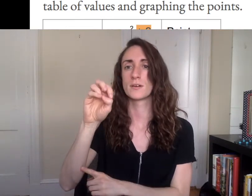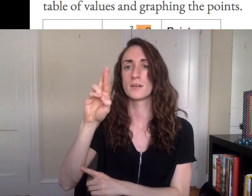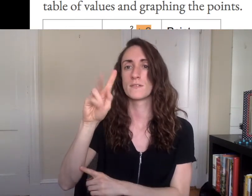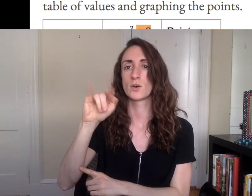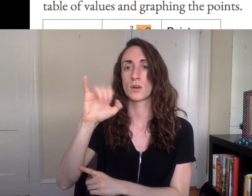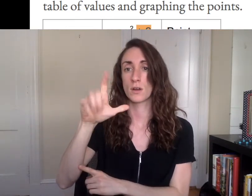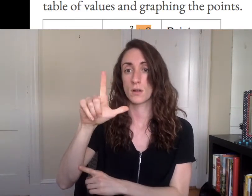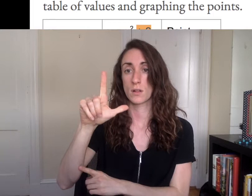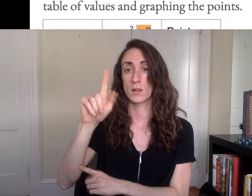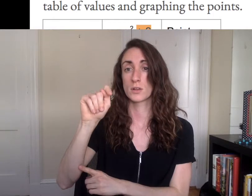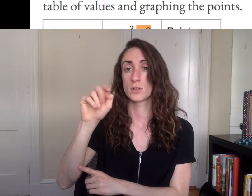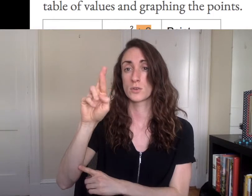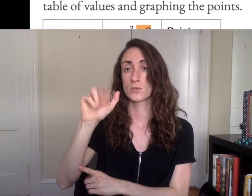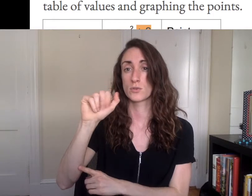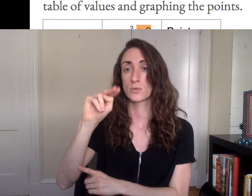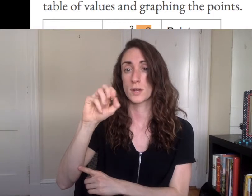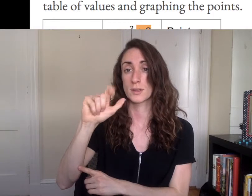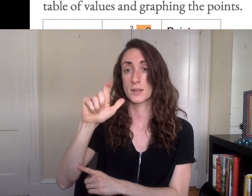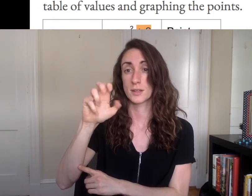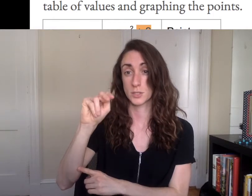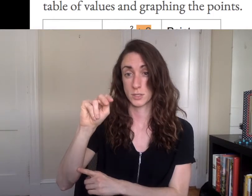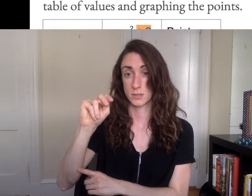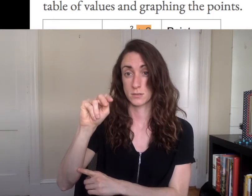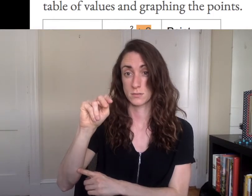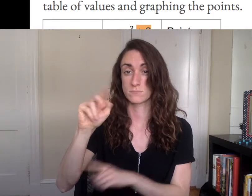That's called vertical translation.